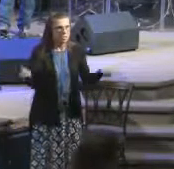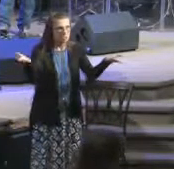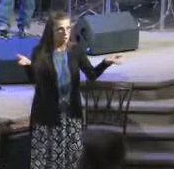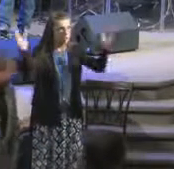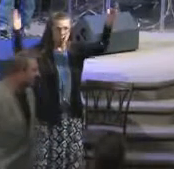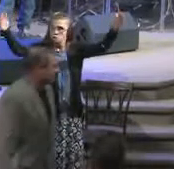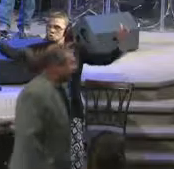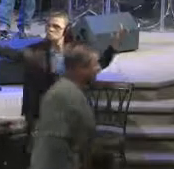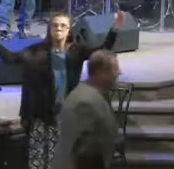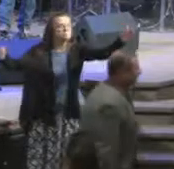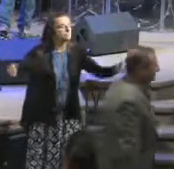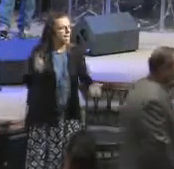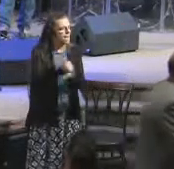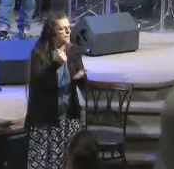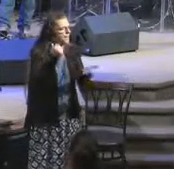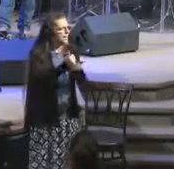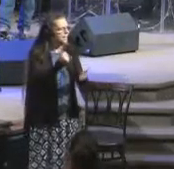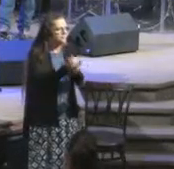Amen, amen.